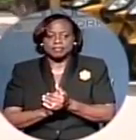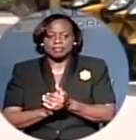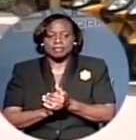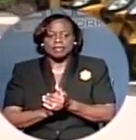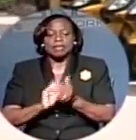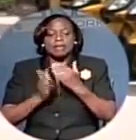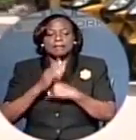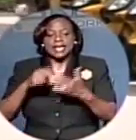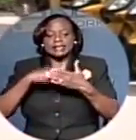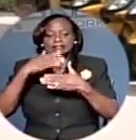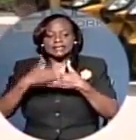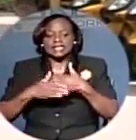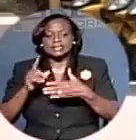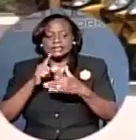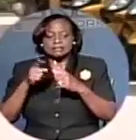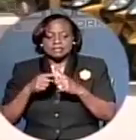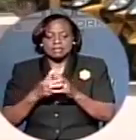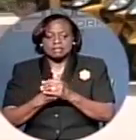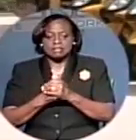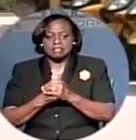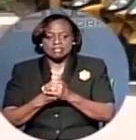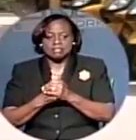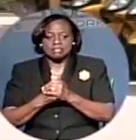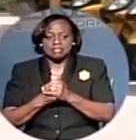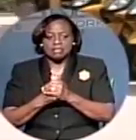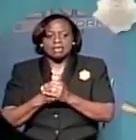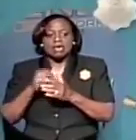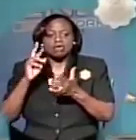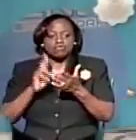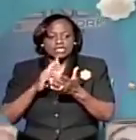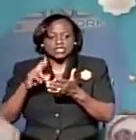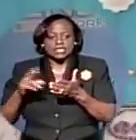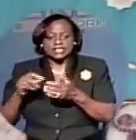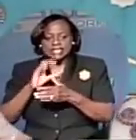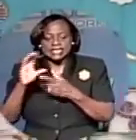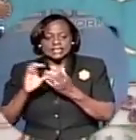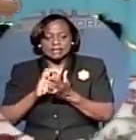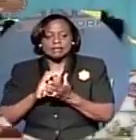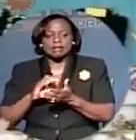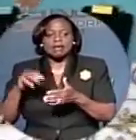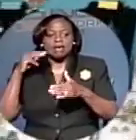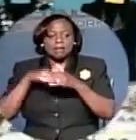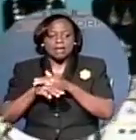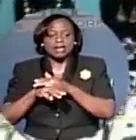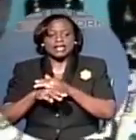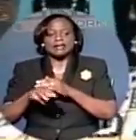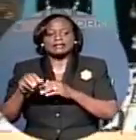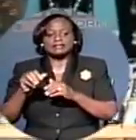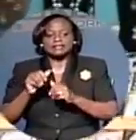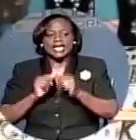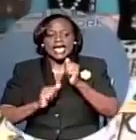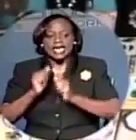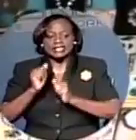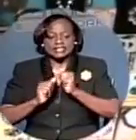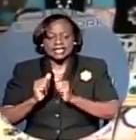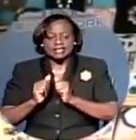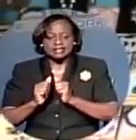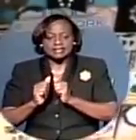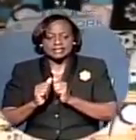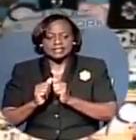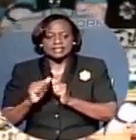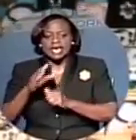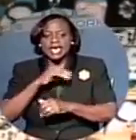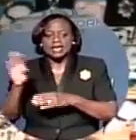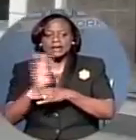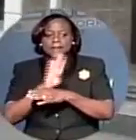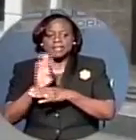new SME legislation, a database, resource center, market access of Family Island SMEs in the tourism sector, and